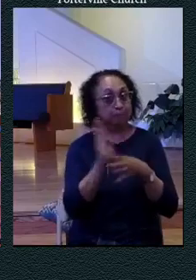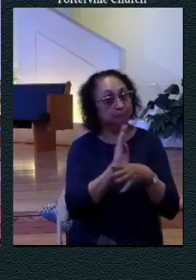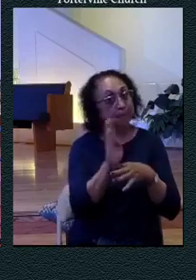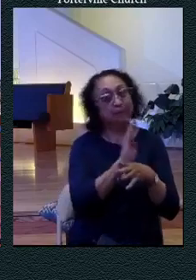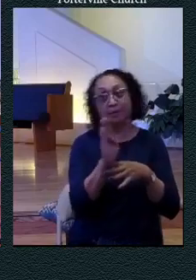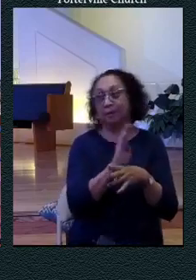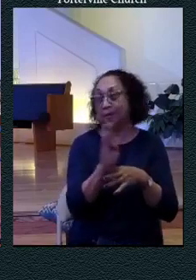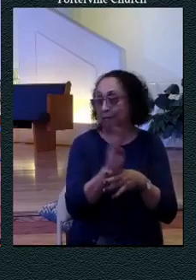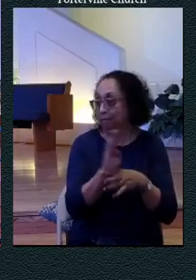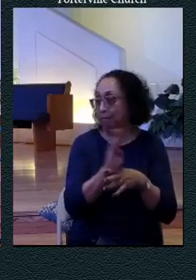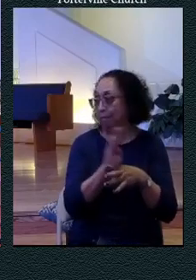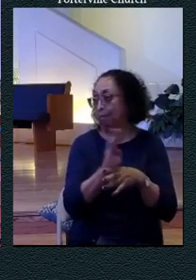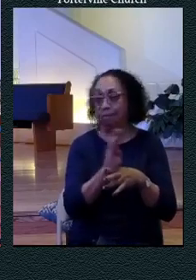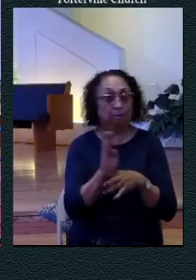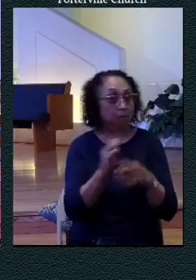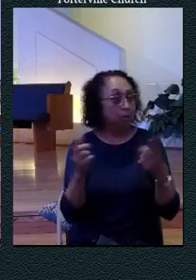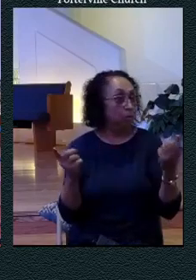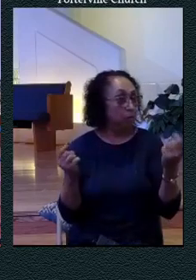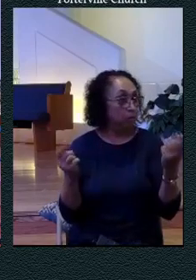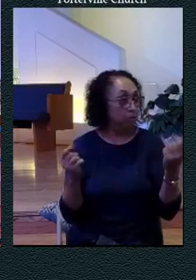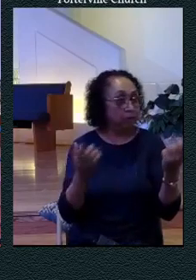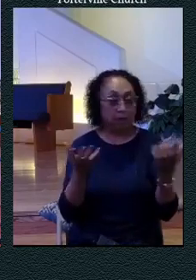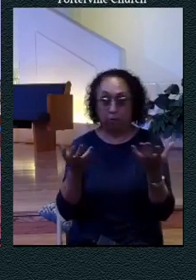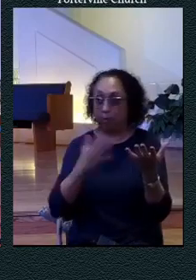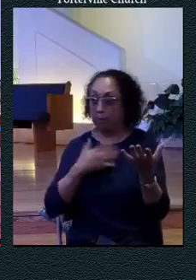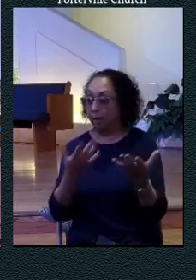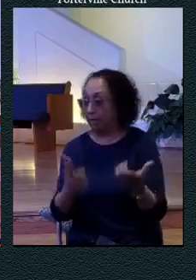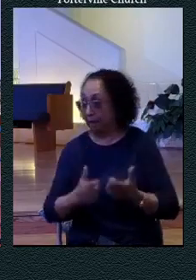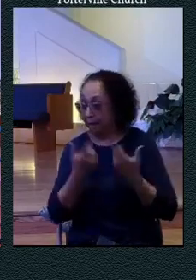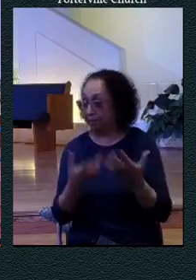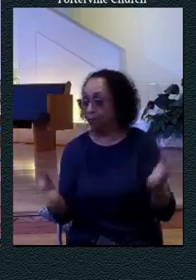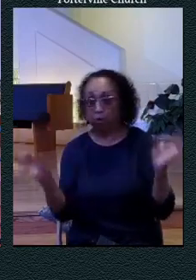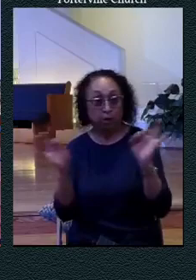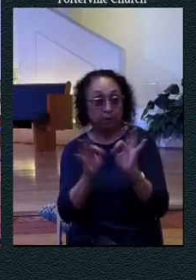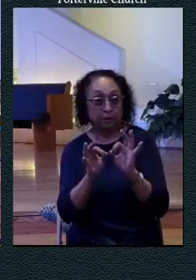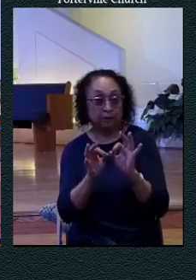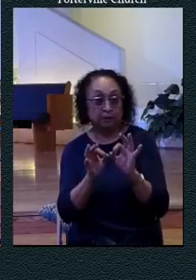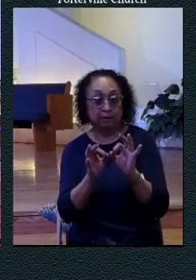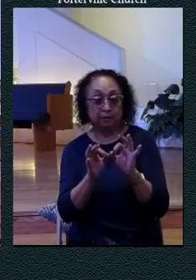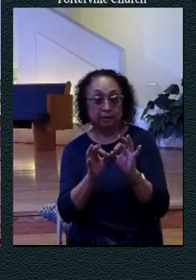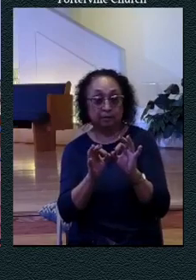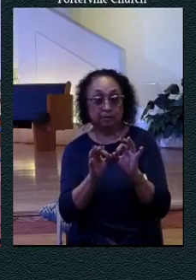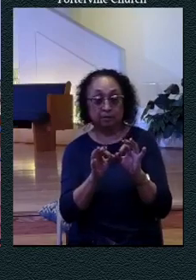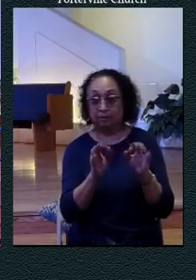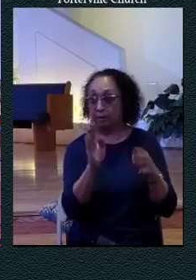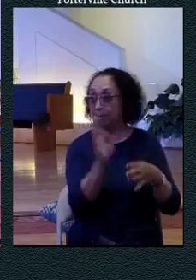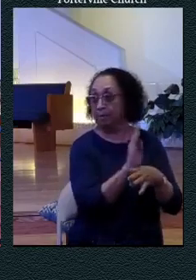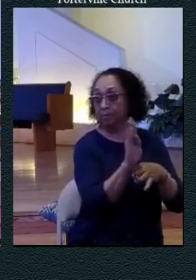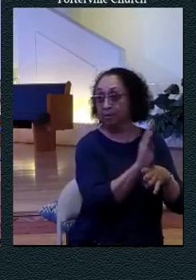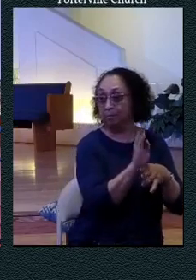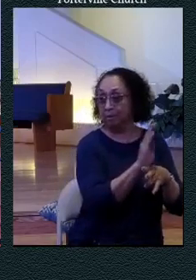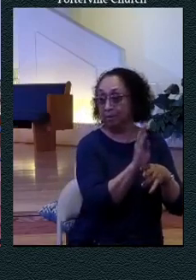A dilemma. I want my life to count, but before I know it, it's full of so much that